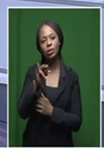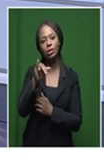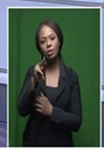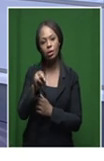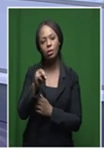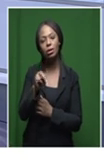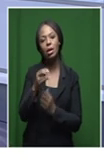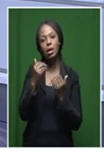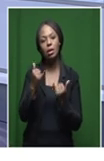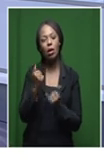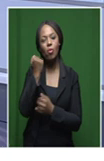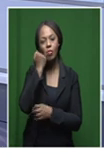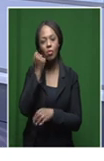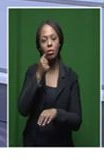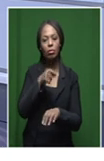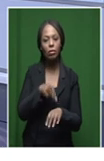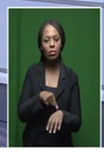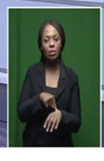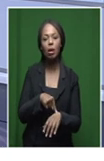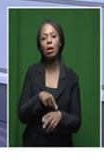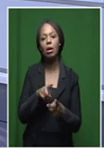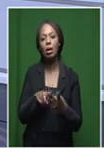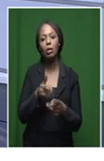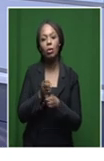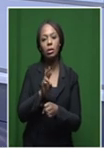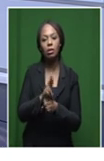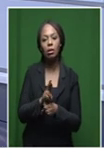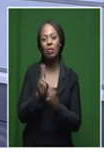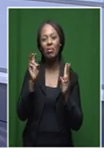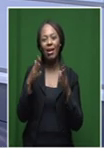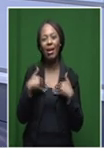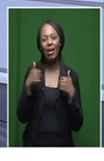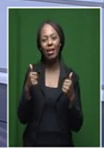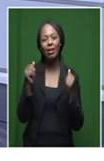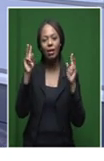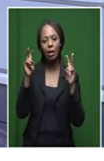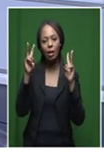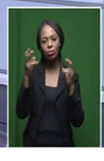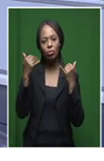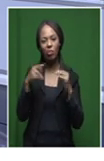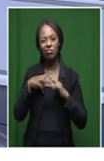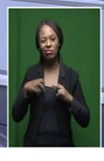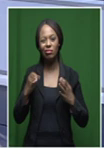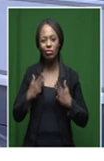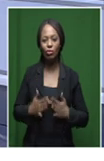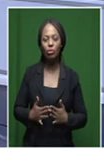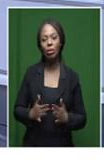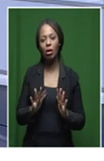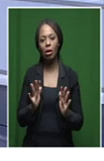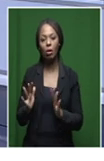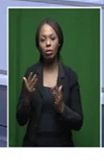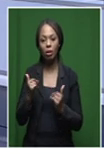and talking about geriatric health. And this is why we have Dr. Lara Greenstein here to wrap up our discussion for the day. Doc?